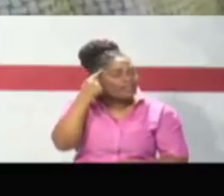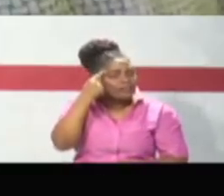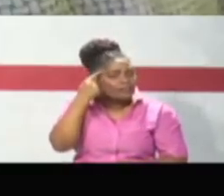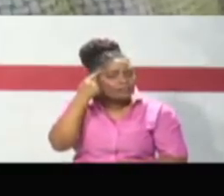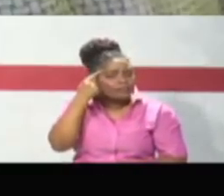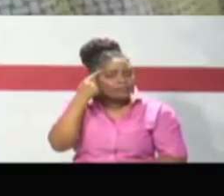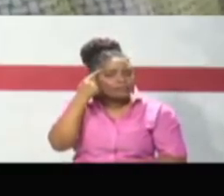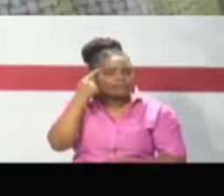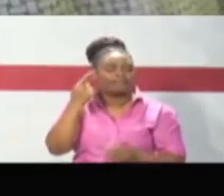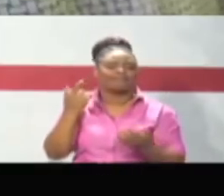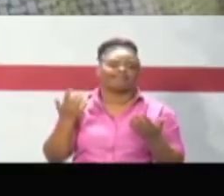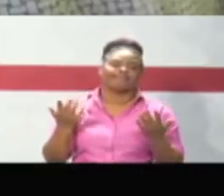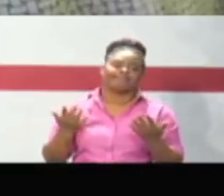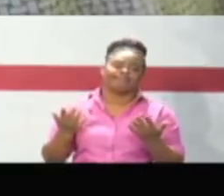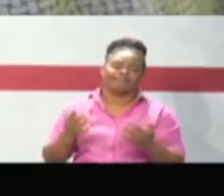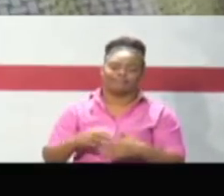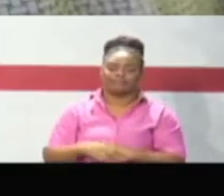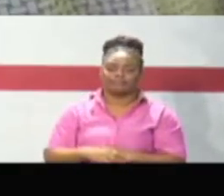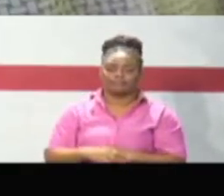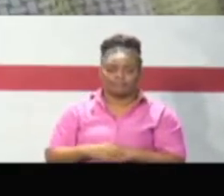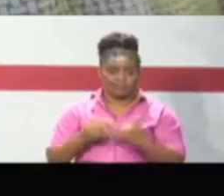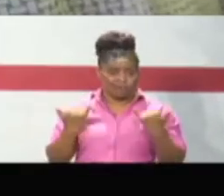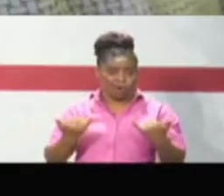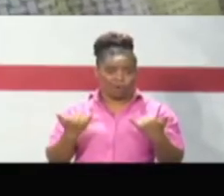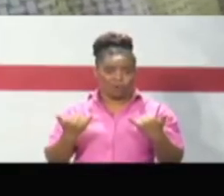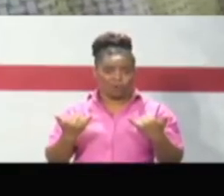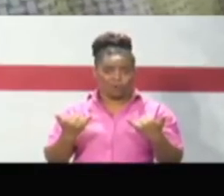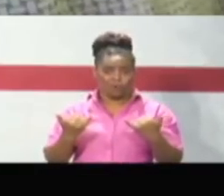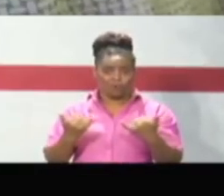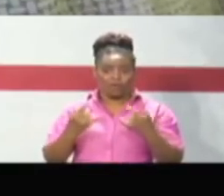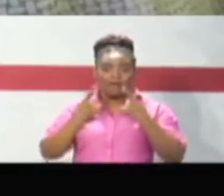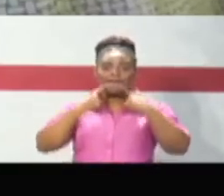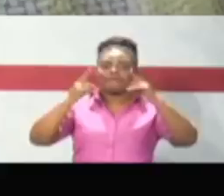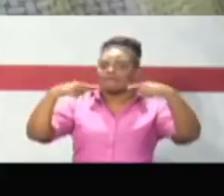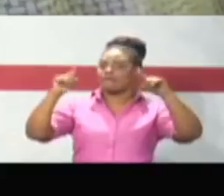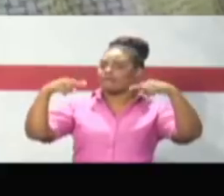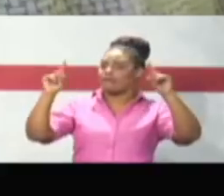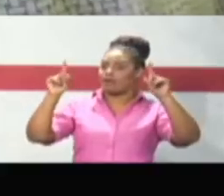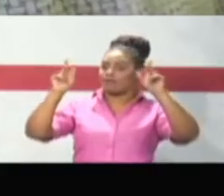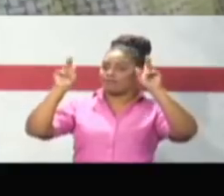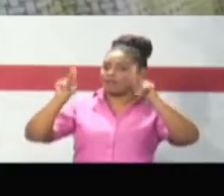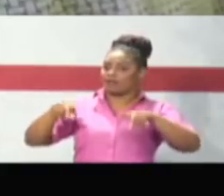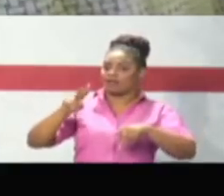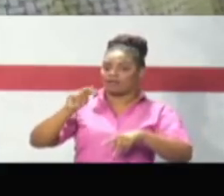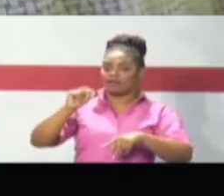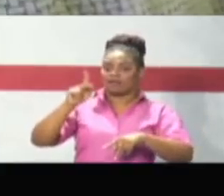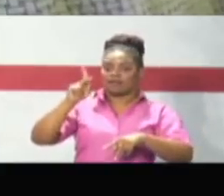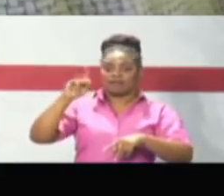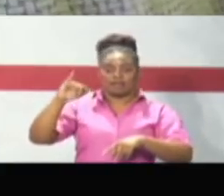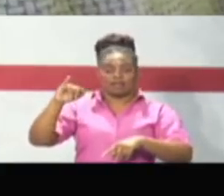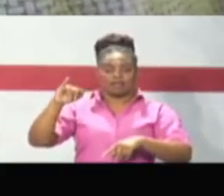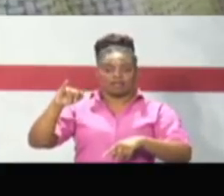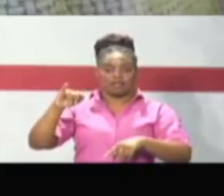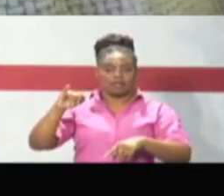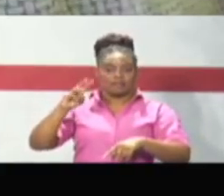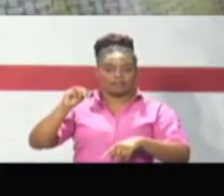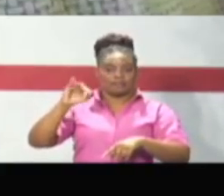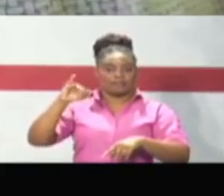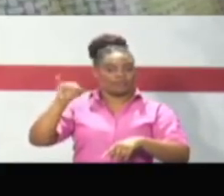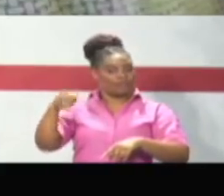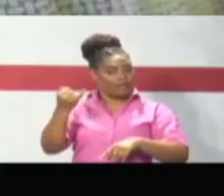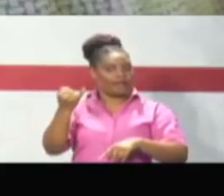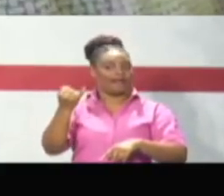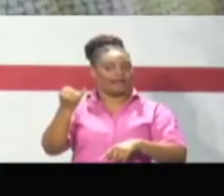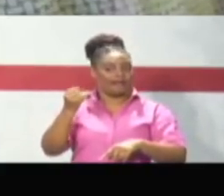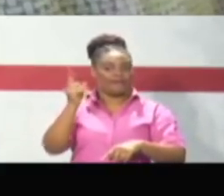out from such a prominent person is or will play a role in our issue that we're having